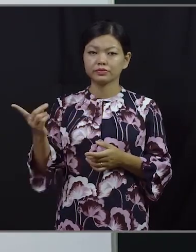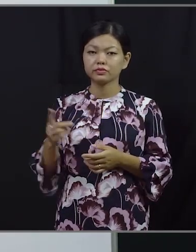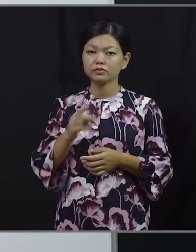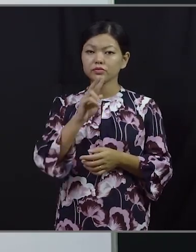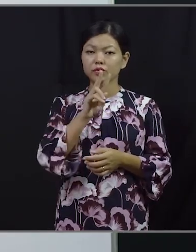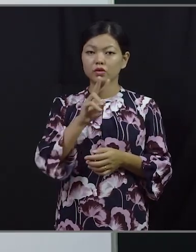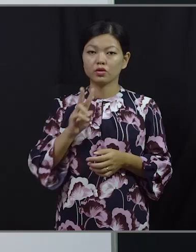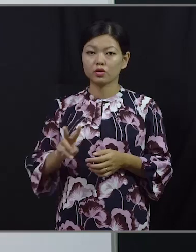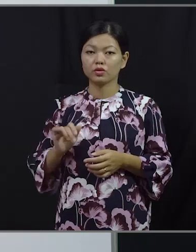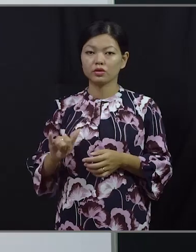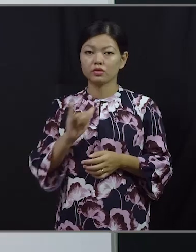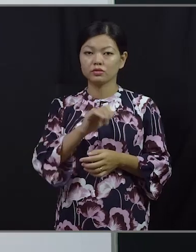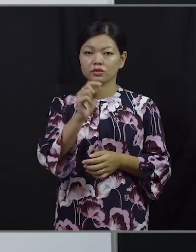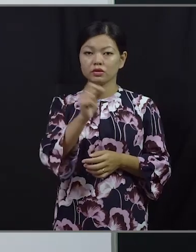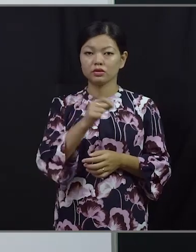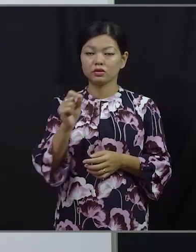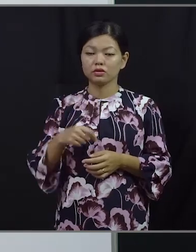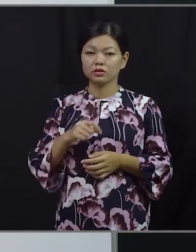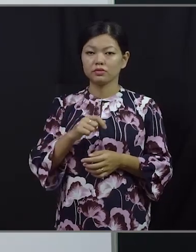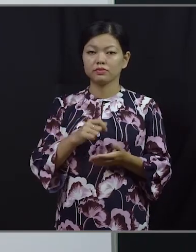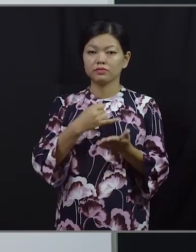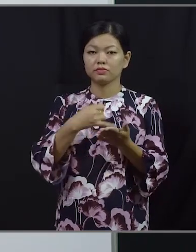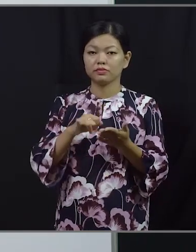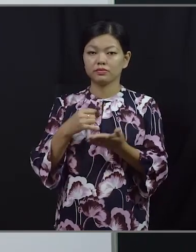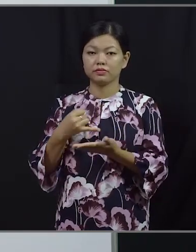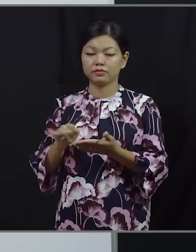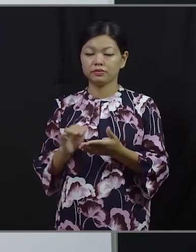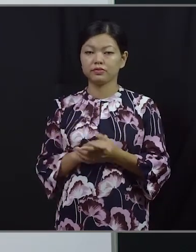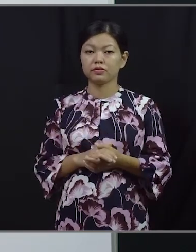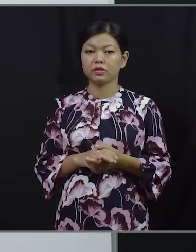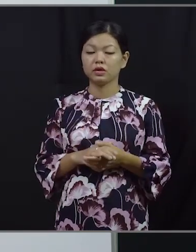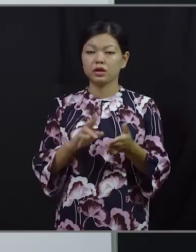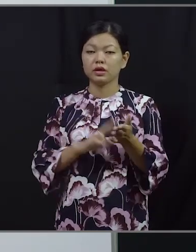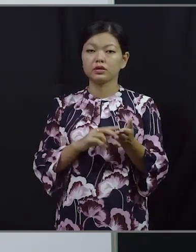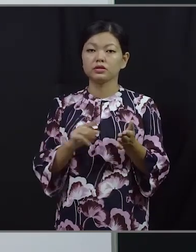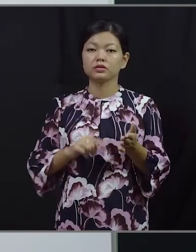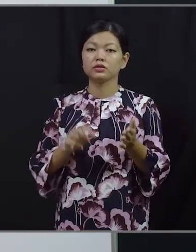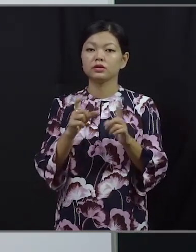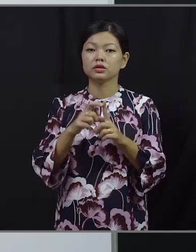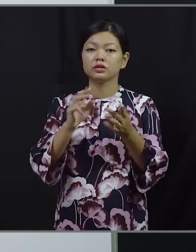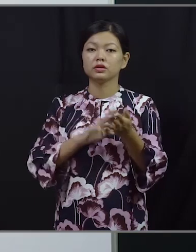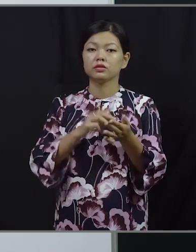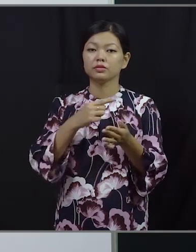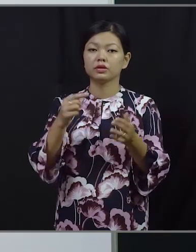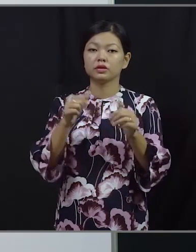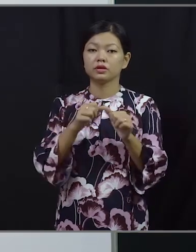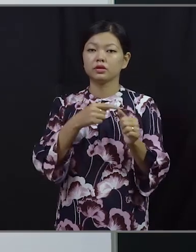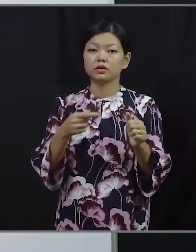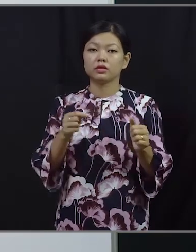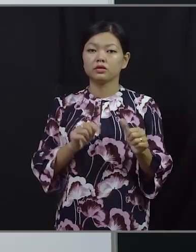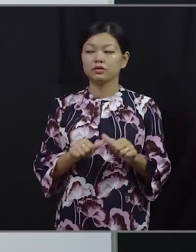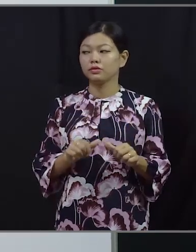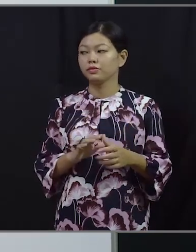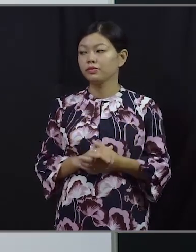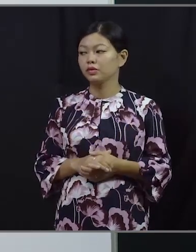will cancel out. So we can write n equal to dm minus a divided by a. Okay, now